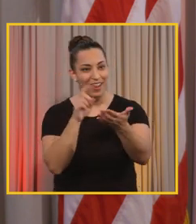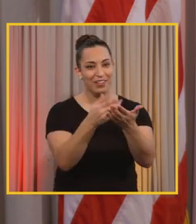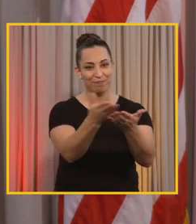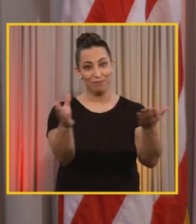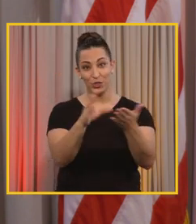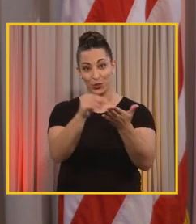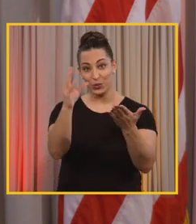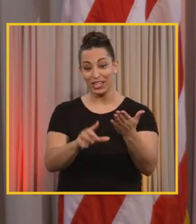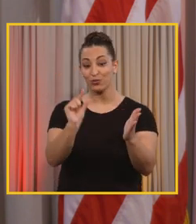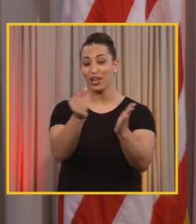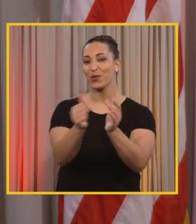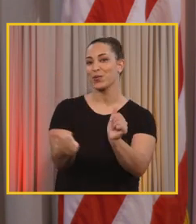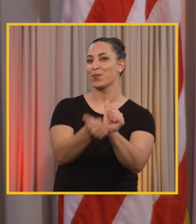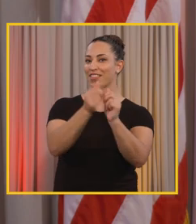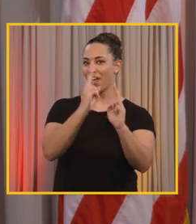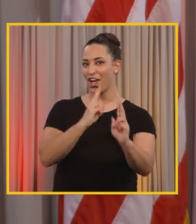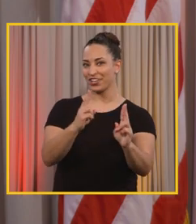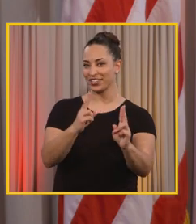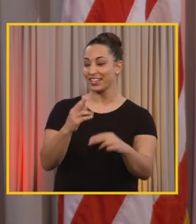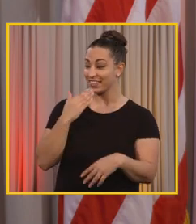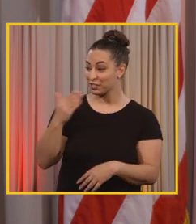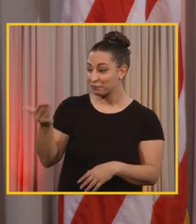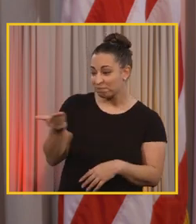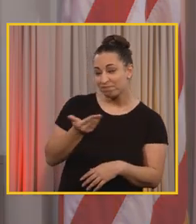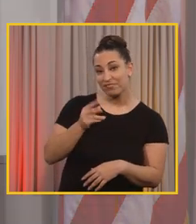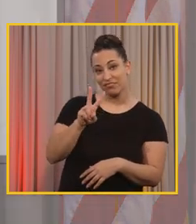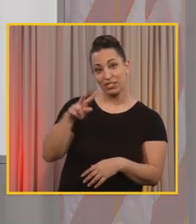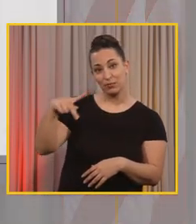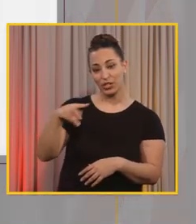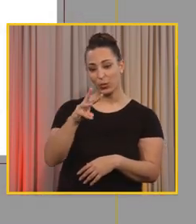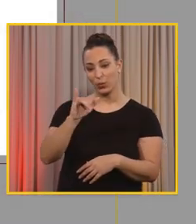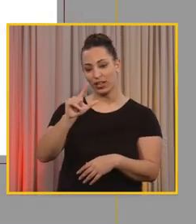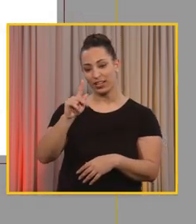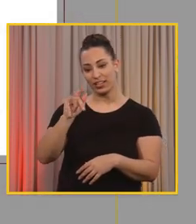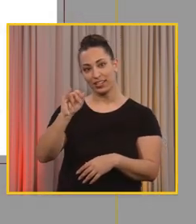students who are graduating with honors.